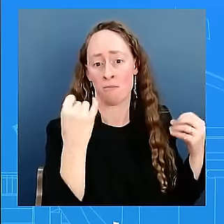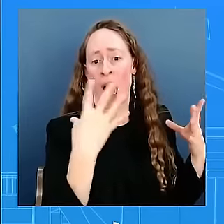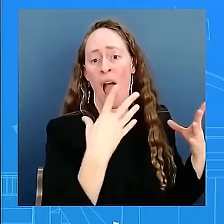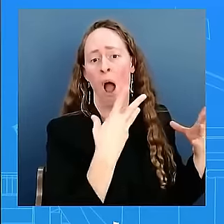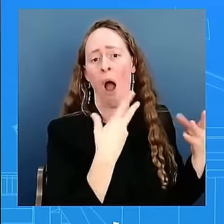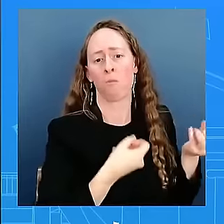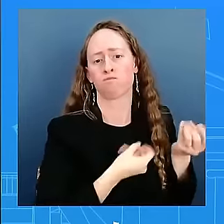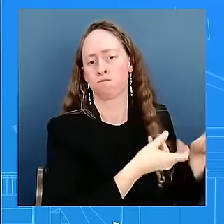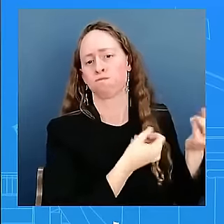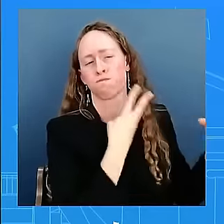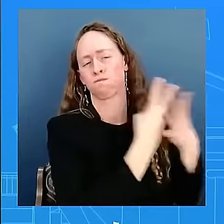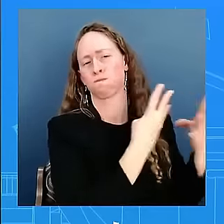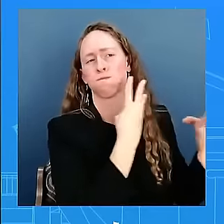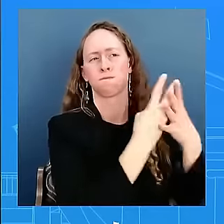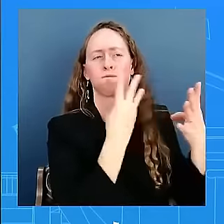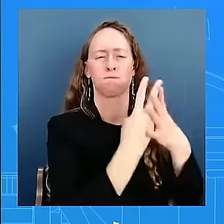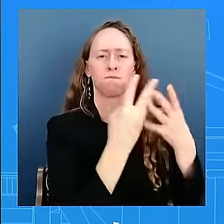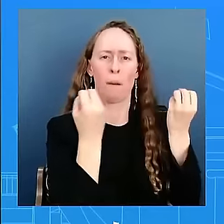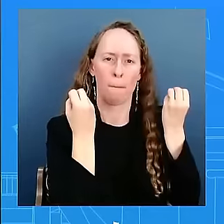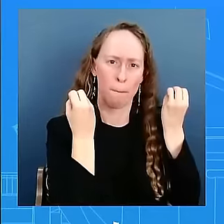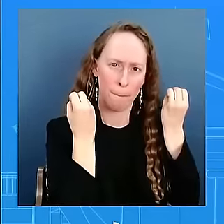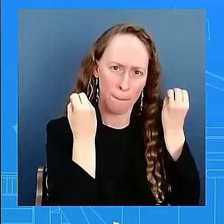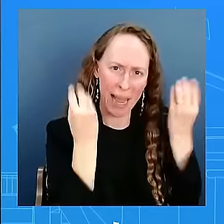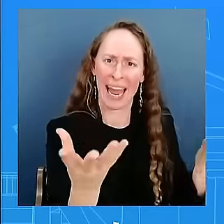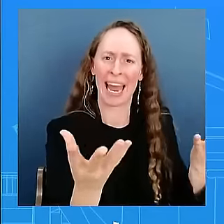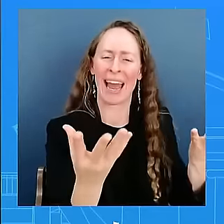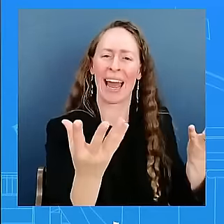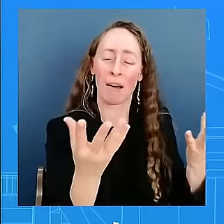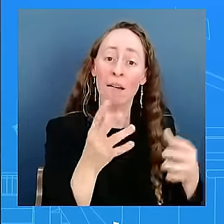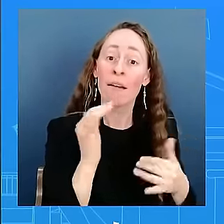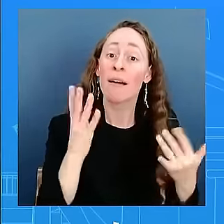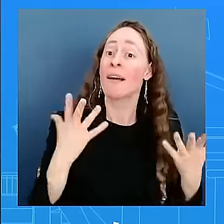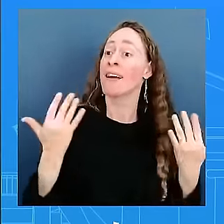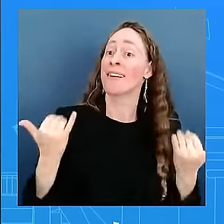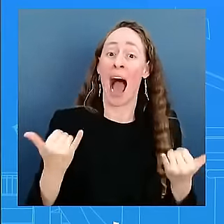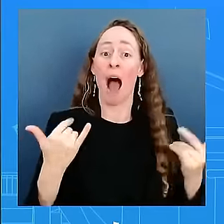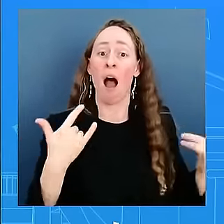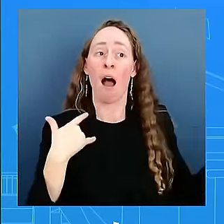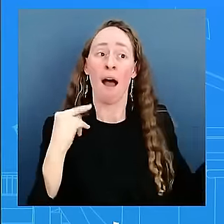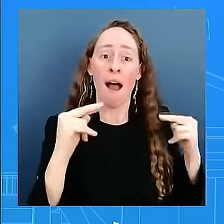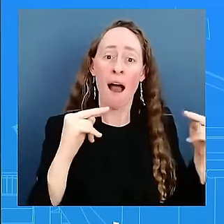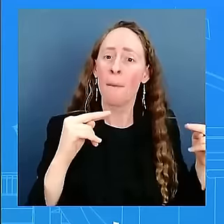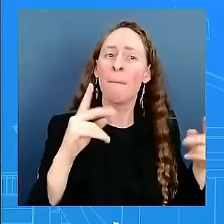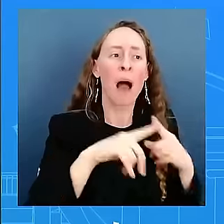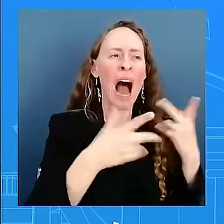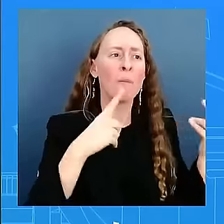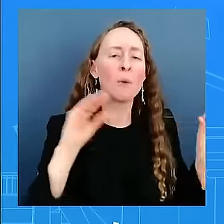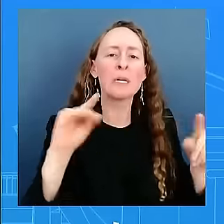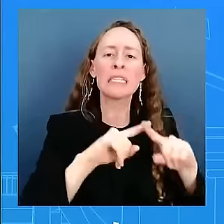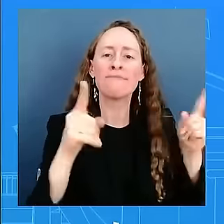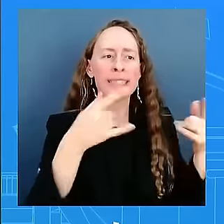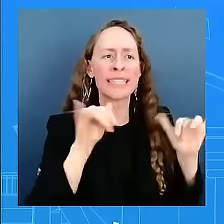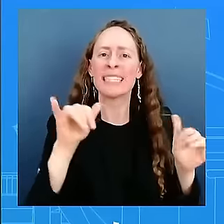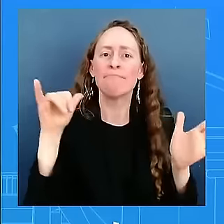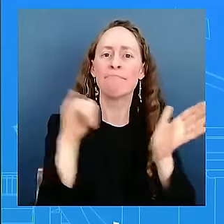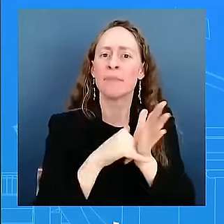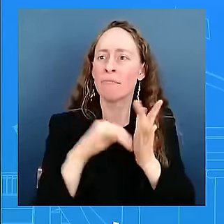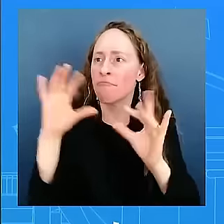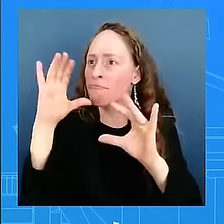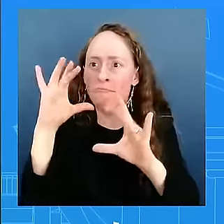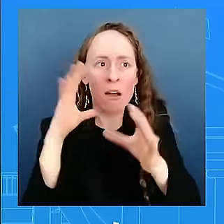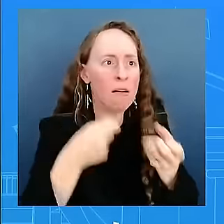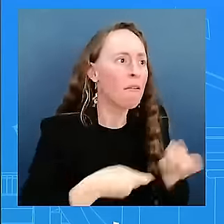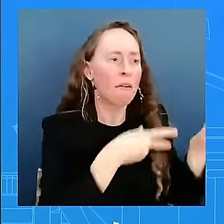Americans were unjustly detained and held hostage overseas. So I think there are real questions, and Roger Karstens, the